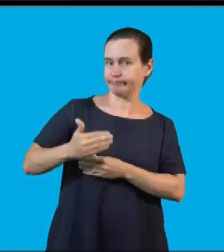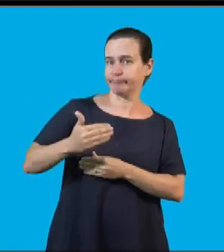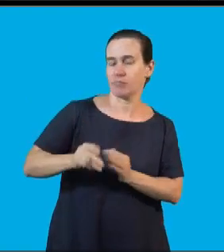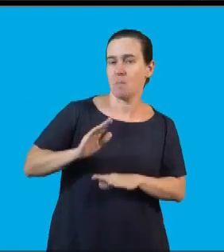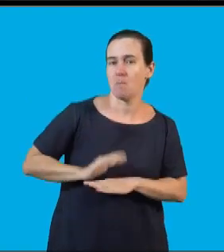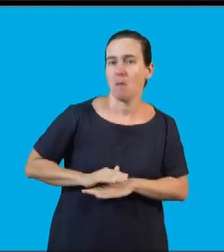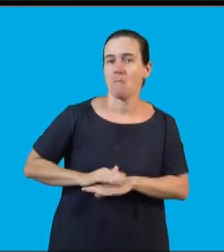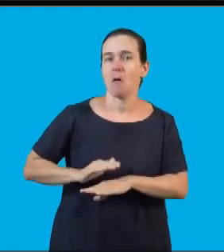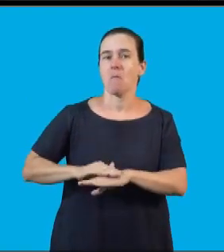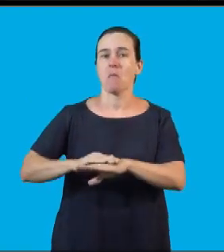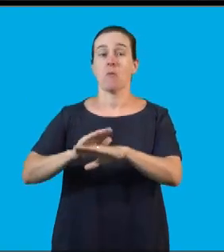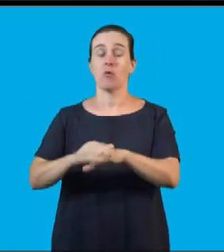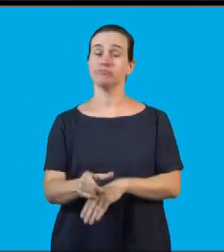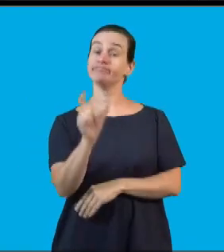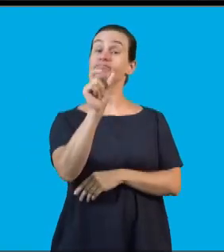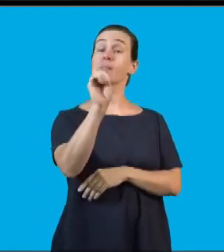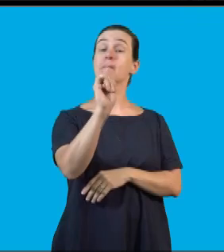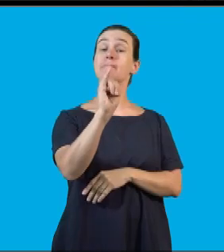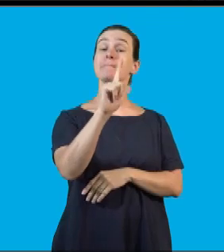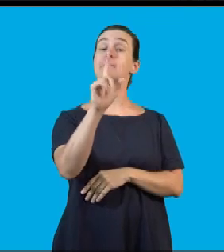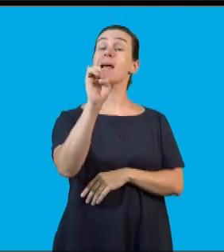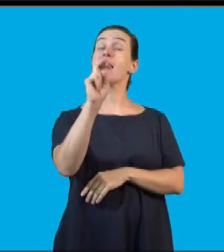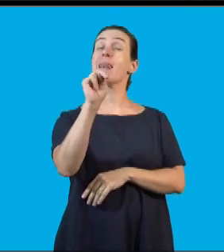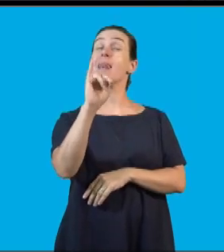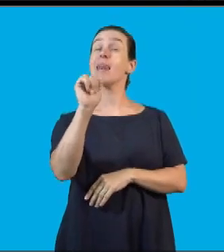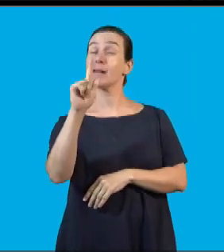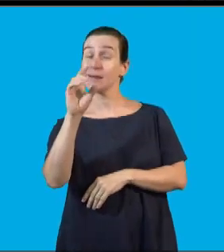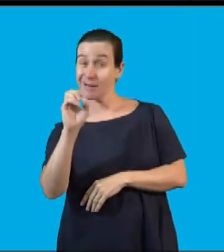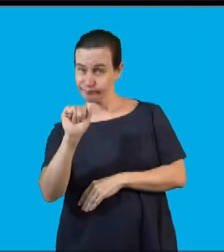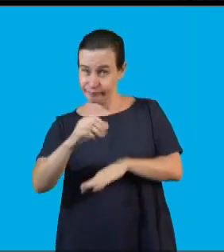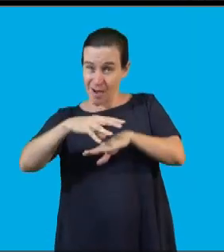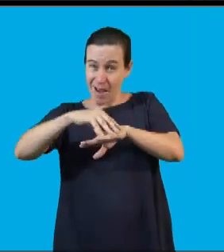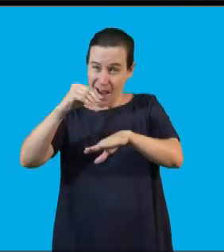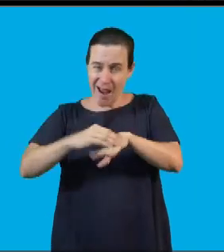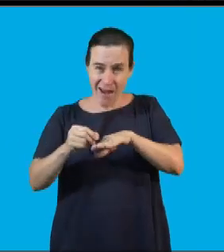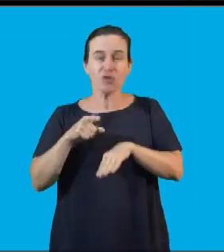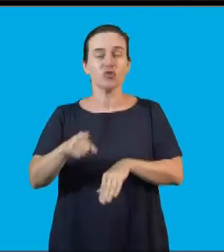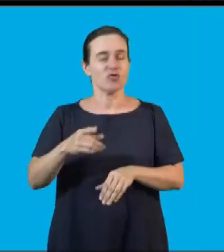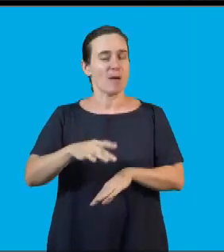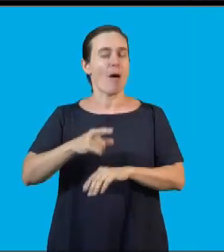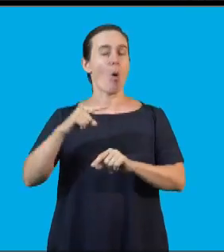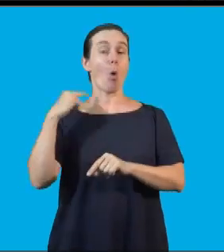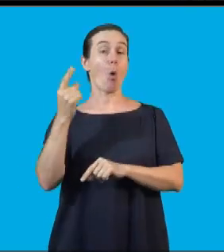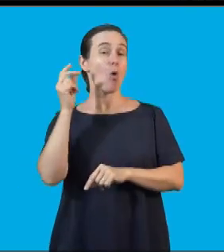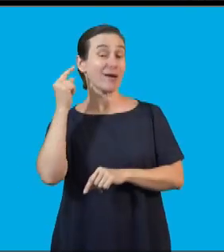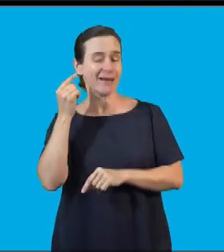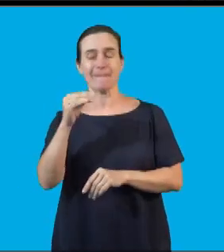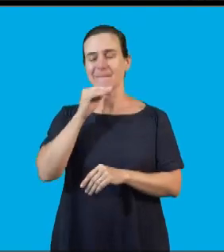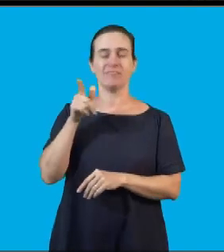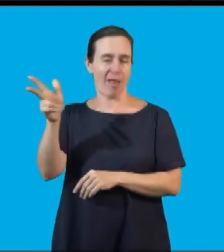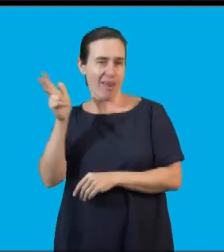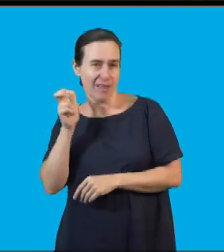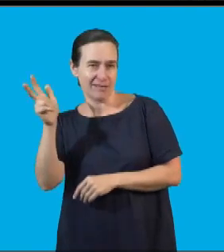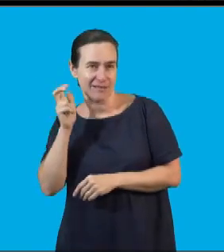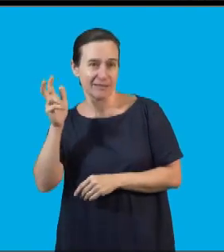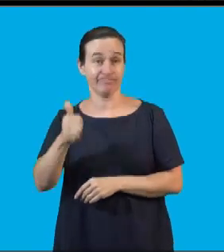year. Millennials, in particular, seem to be all ears. Katie Vanek Smith, the former Wall Street